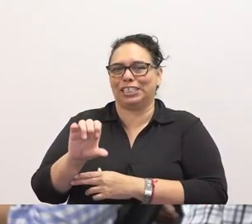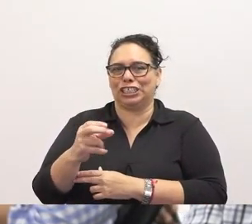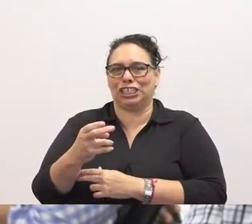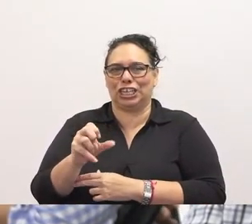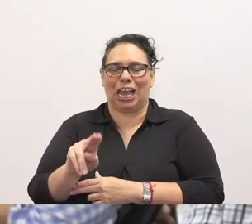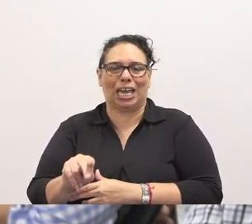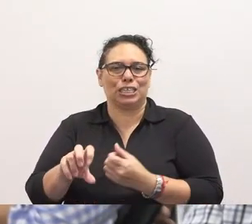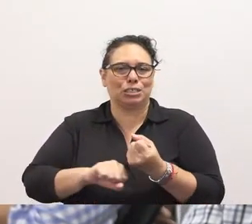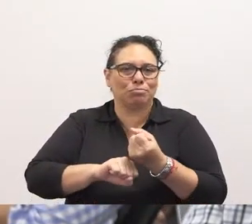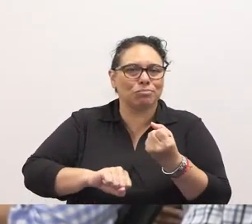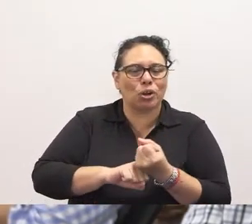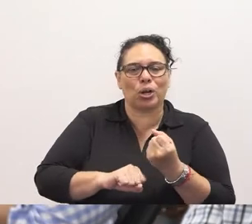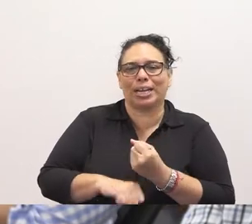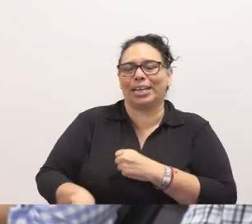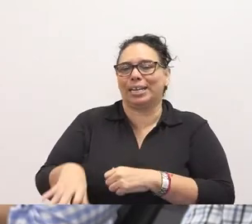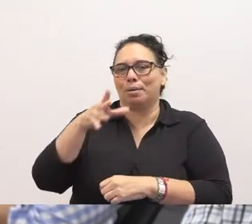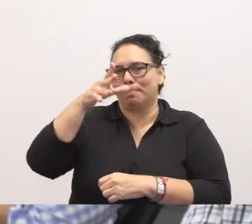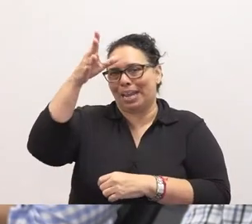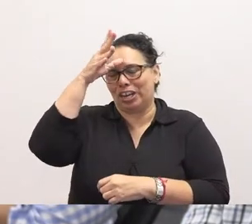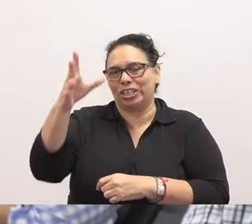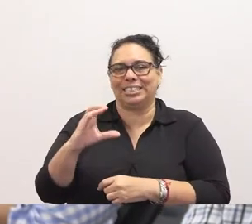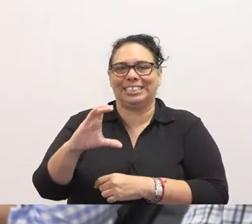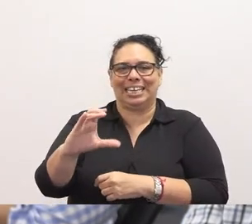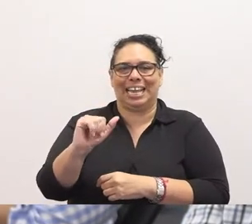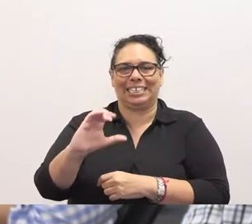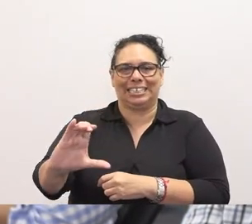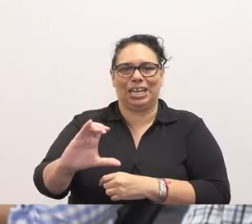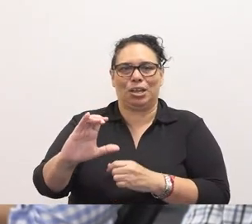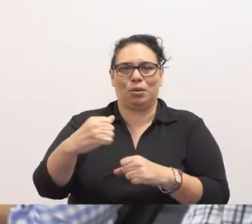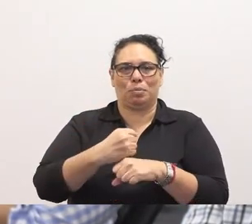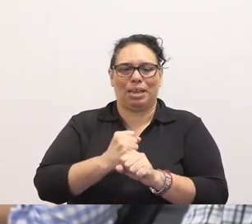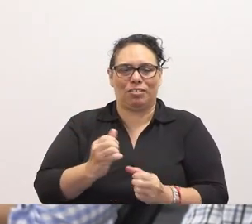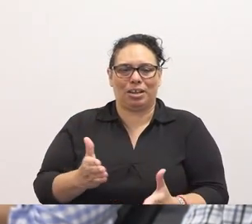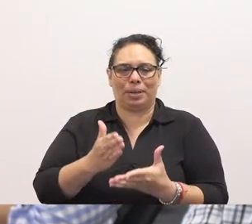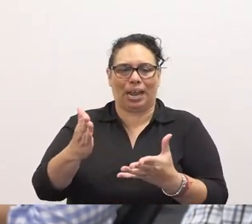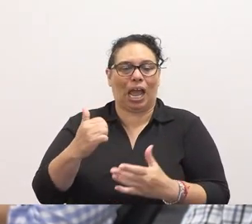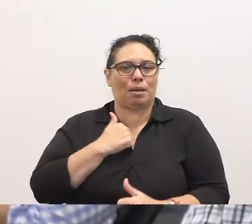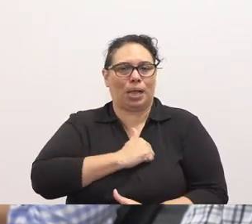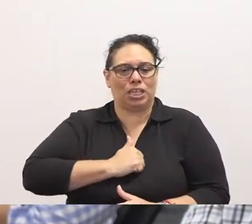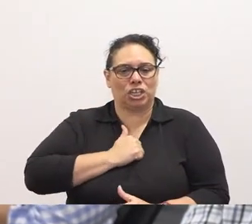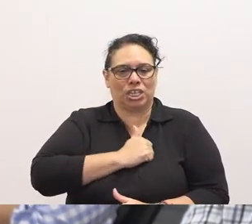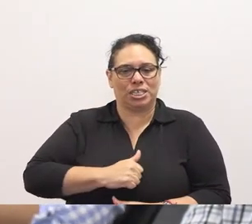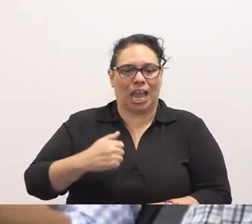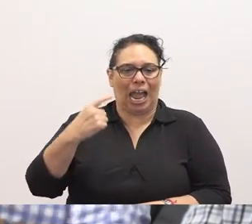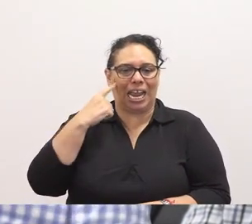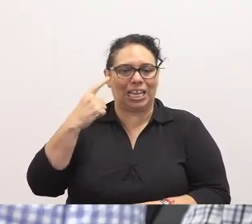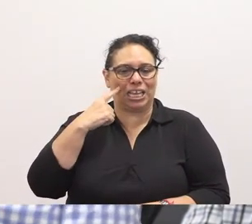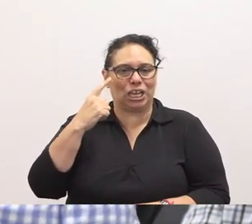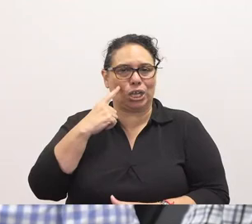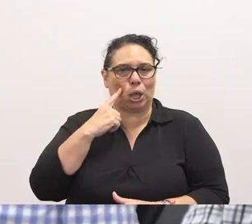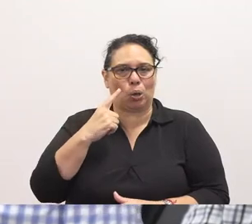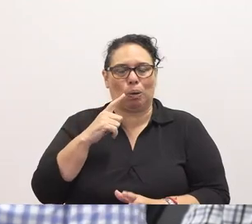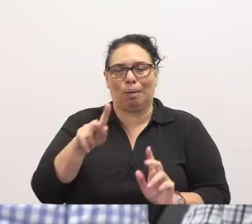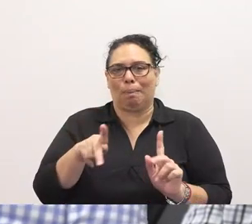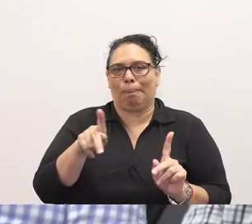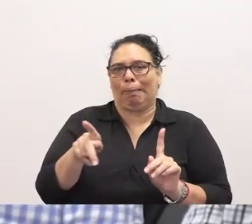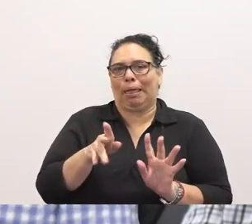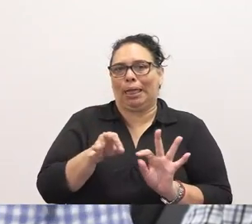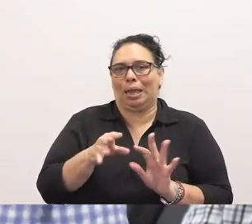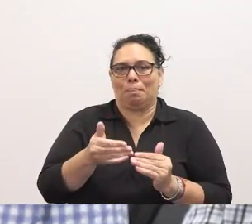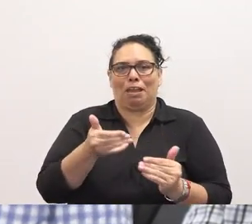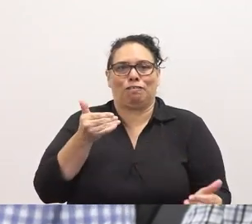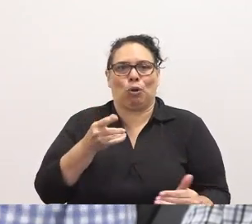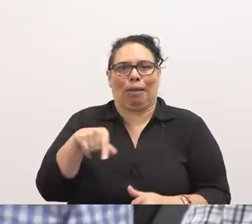of the CAC parents who made recommendations to this board tonight. I apologize. I thought I was going to make my public comment before they